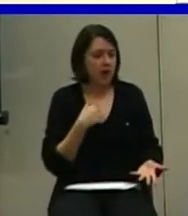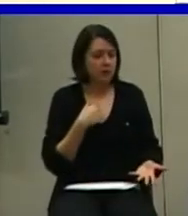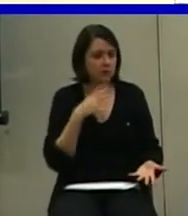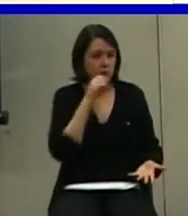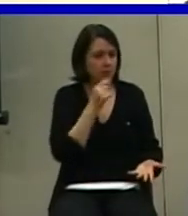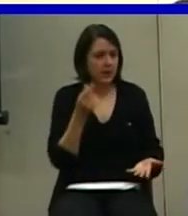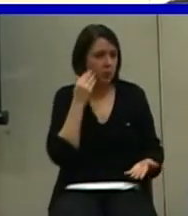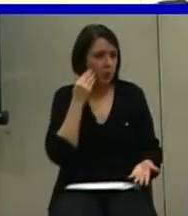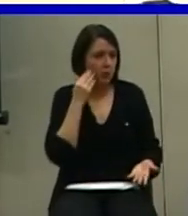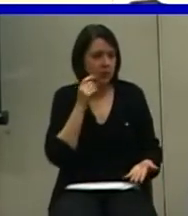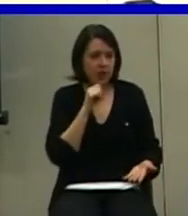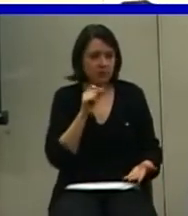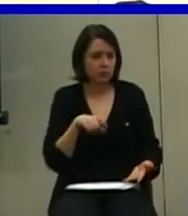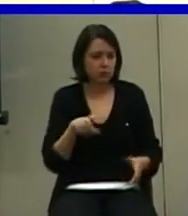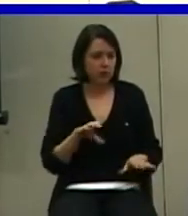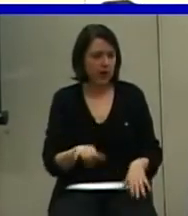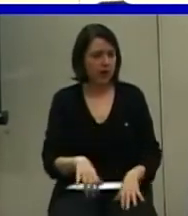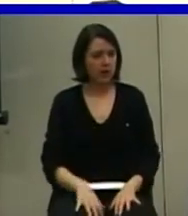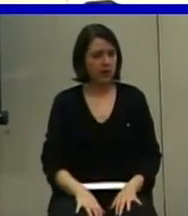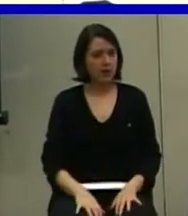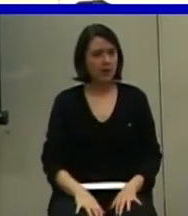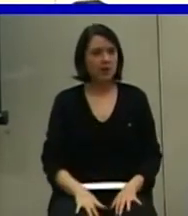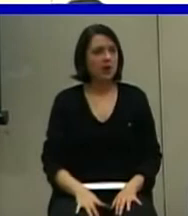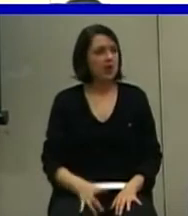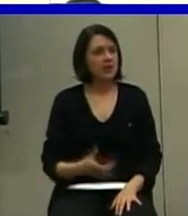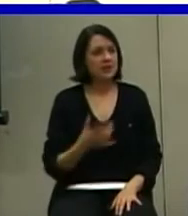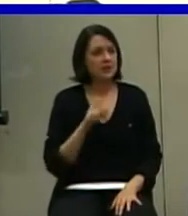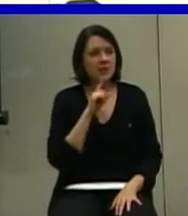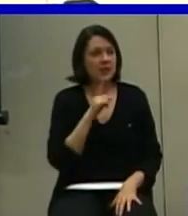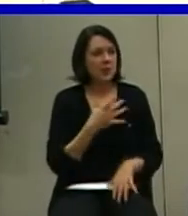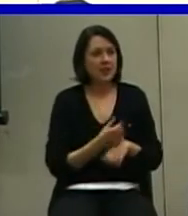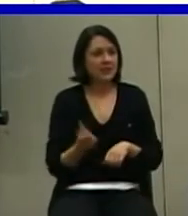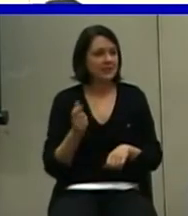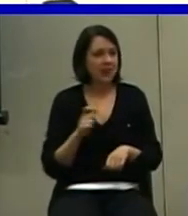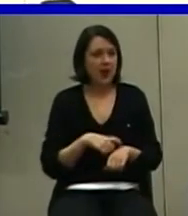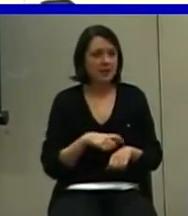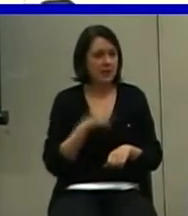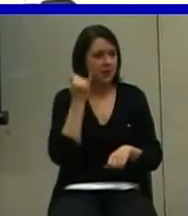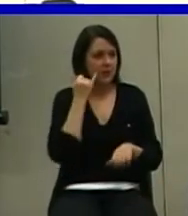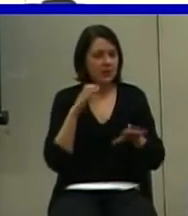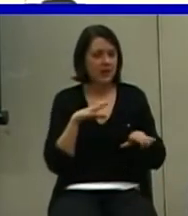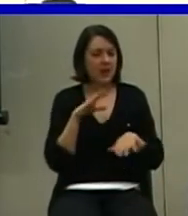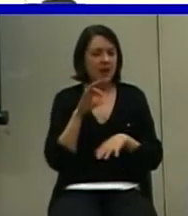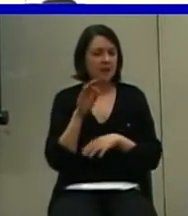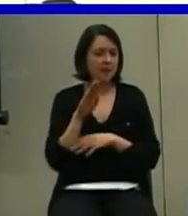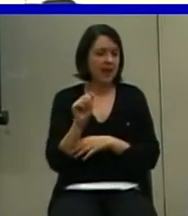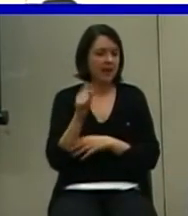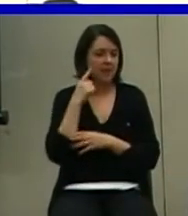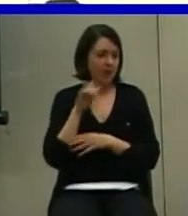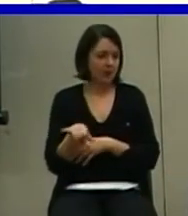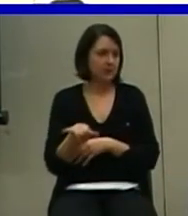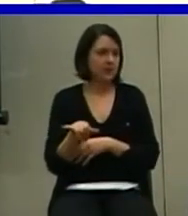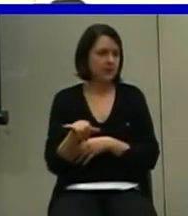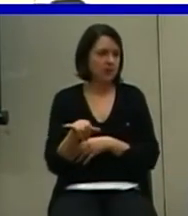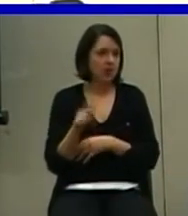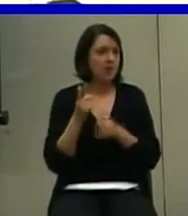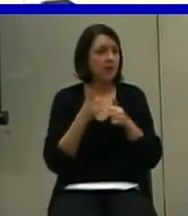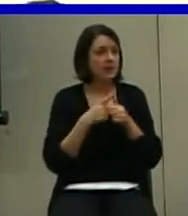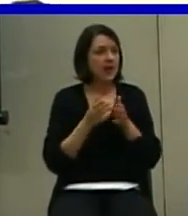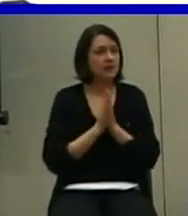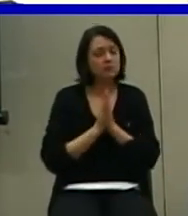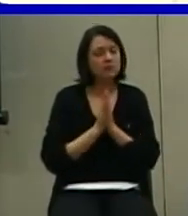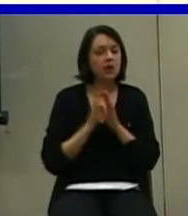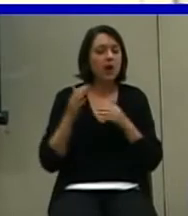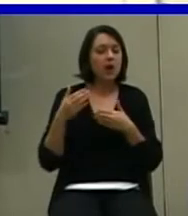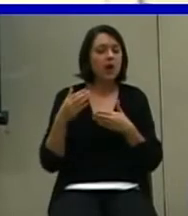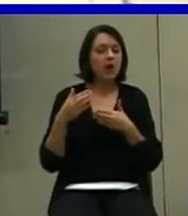knew. Okay, well, we would really be wasting our time if we were doing an FBA on that. So first thing I'm going to ask is